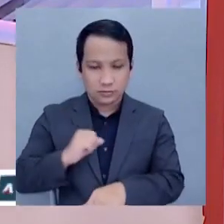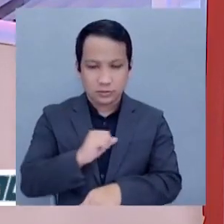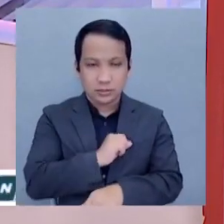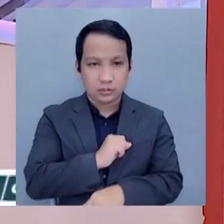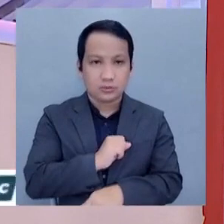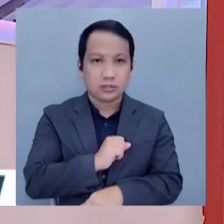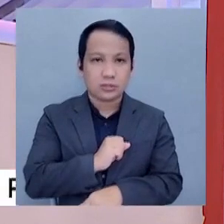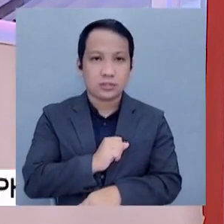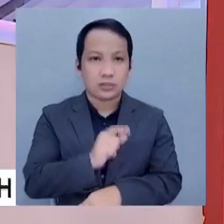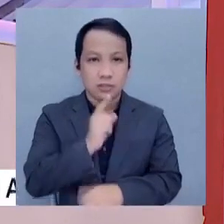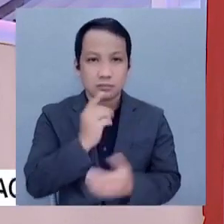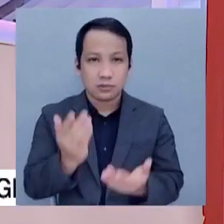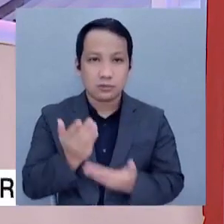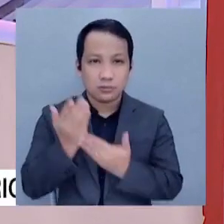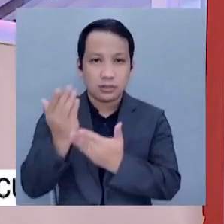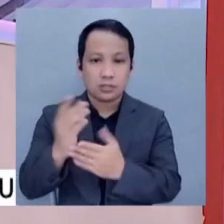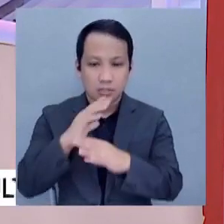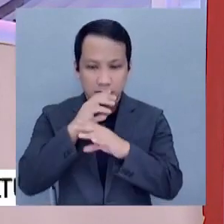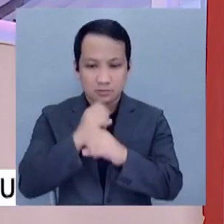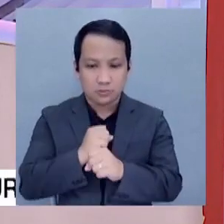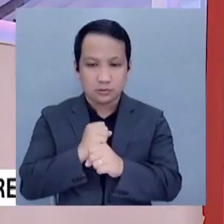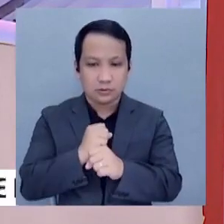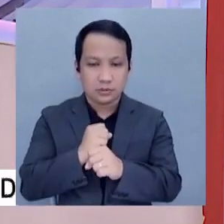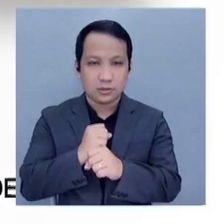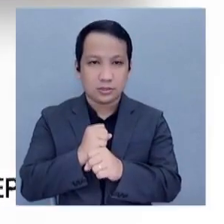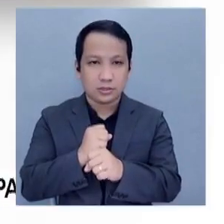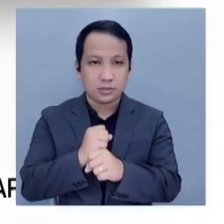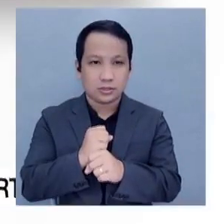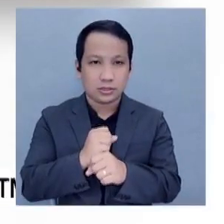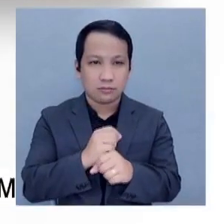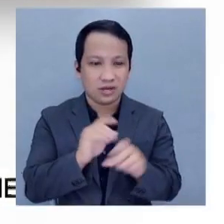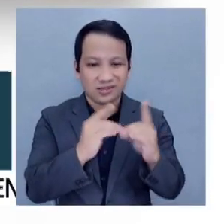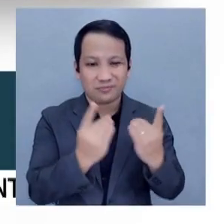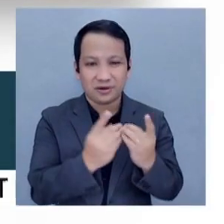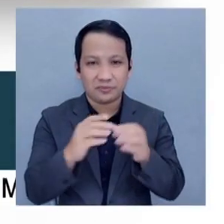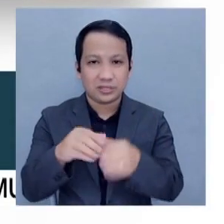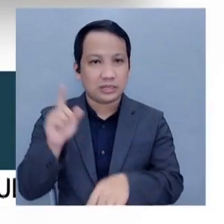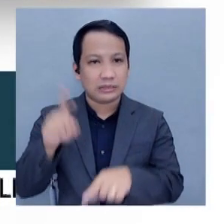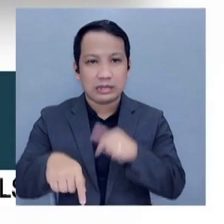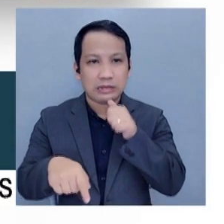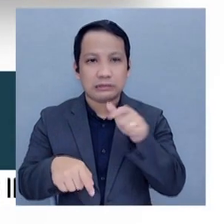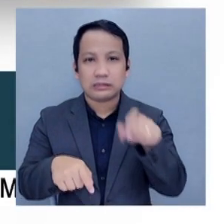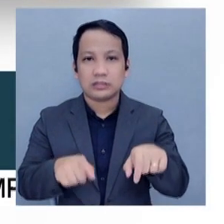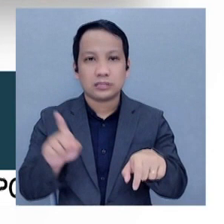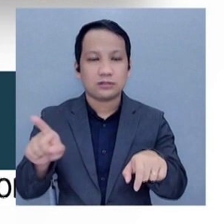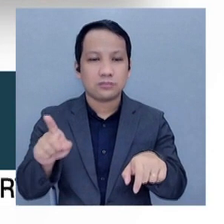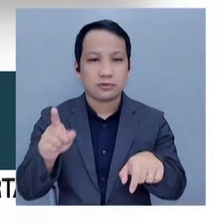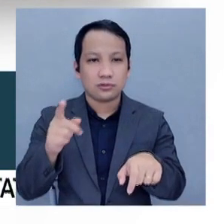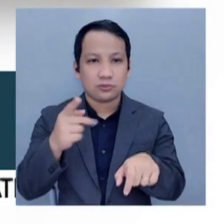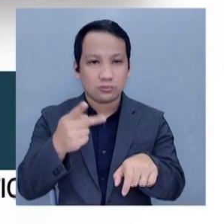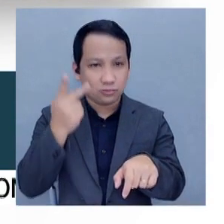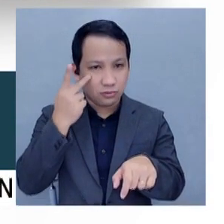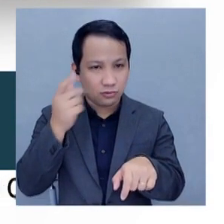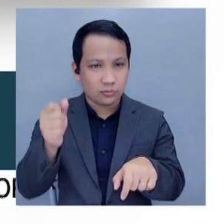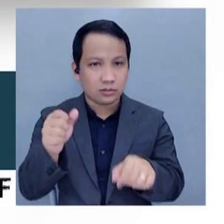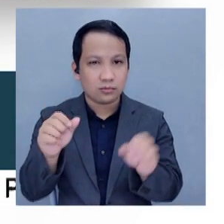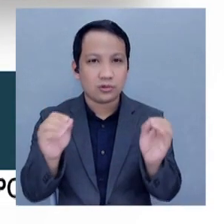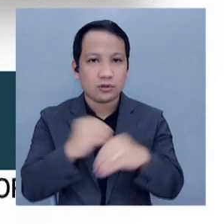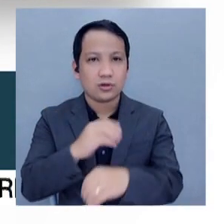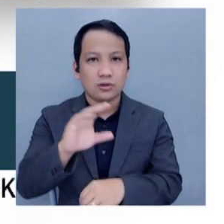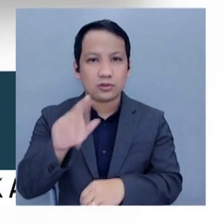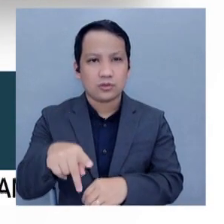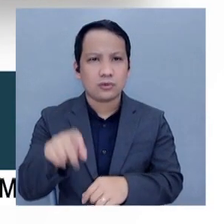proposed confidential funds of civilian agencies. Senate Minority Leader Coco Pimentel believes the Office of the President must also